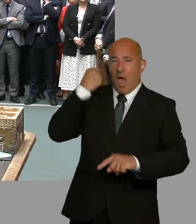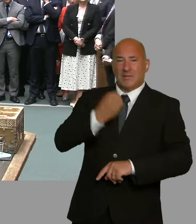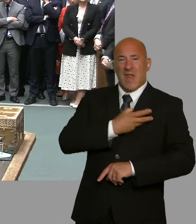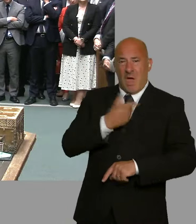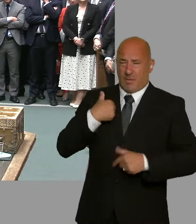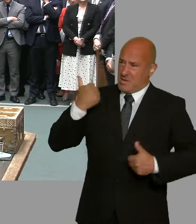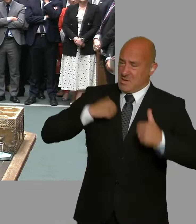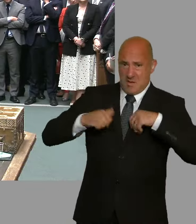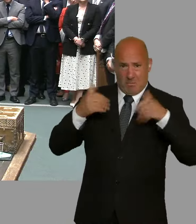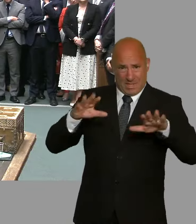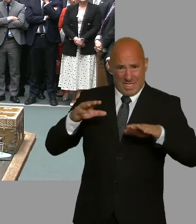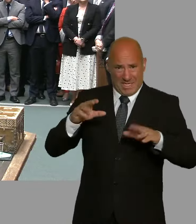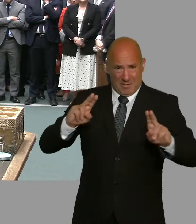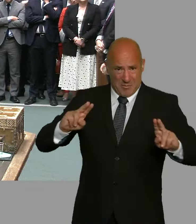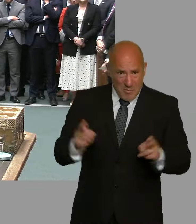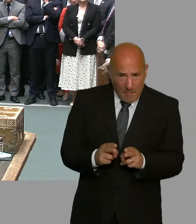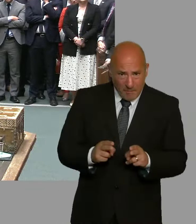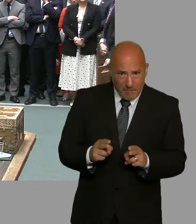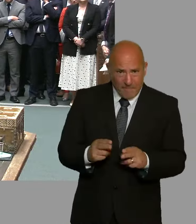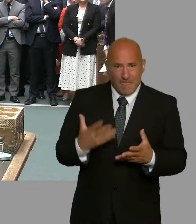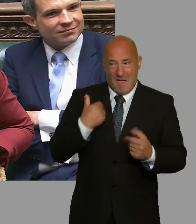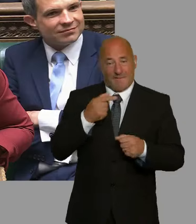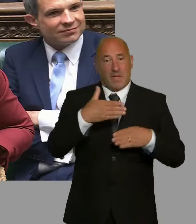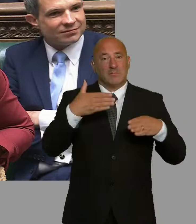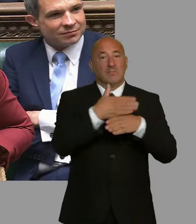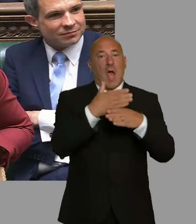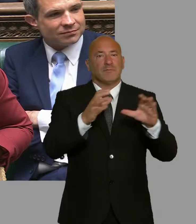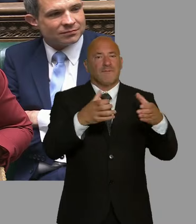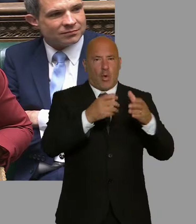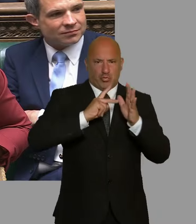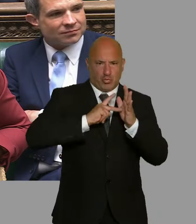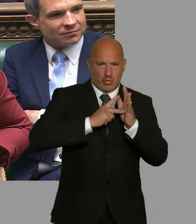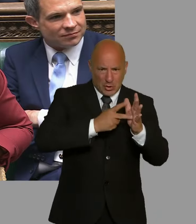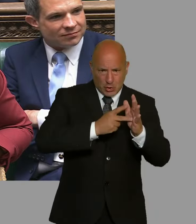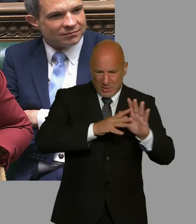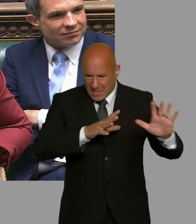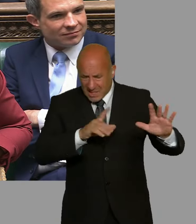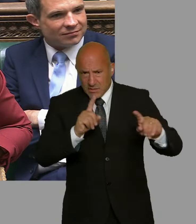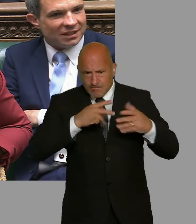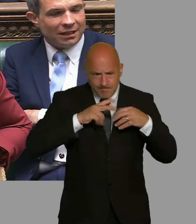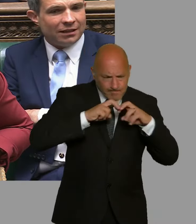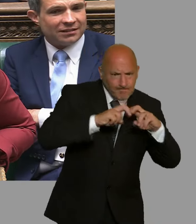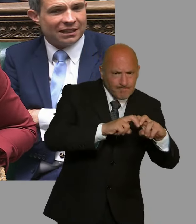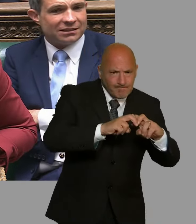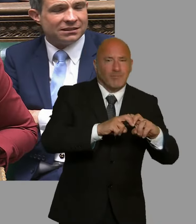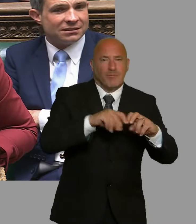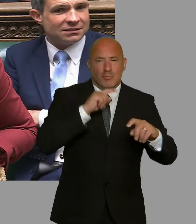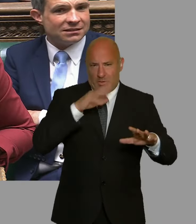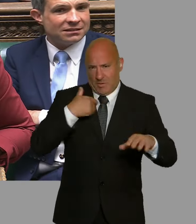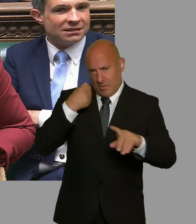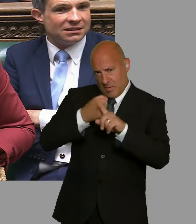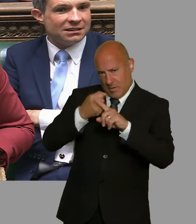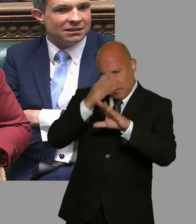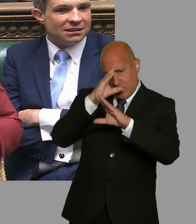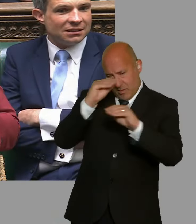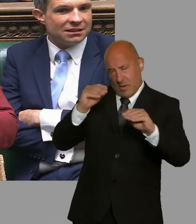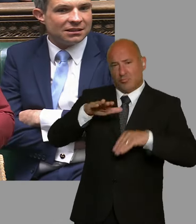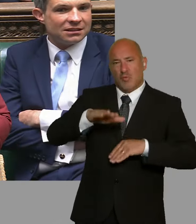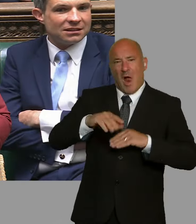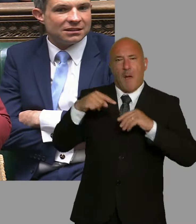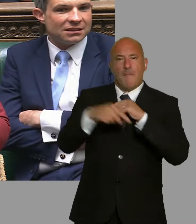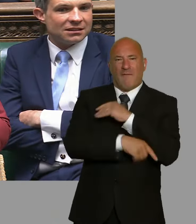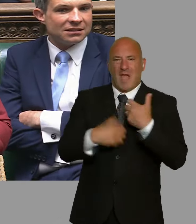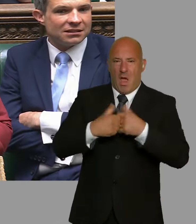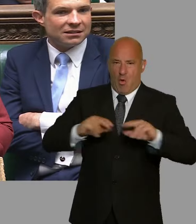Kemi Badenoch. I didn't ask him about a task force. I asked him if he will keep the two-child benefit cap, and he doesn't know. It's